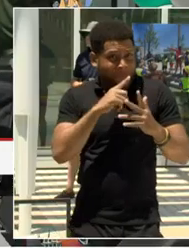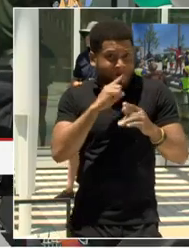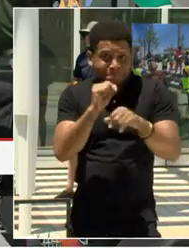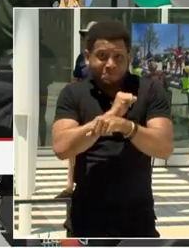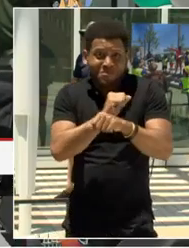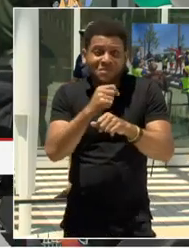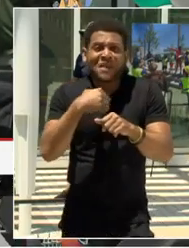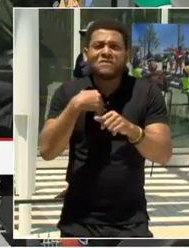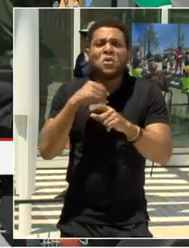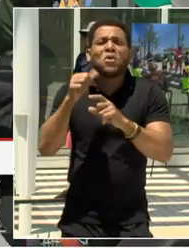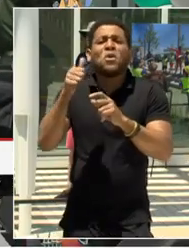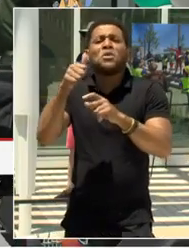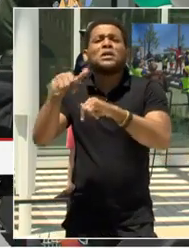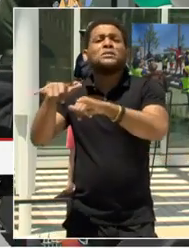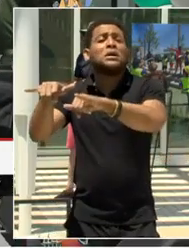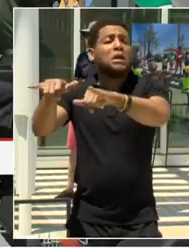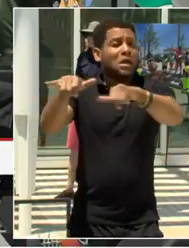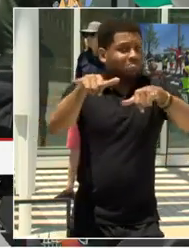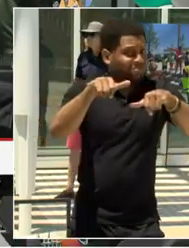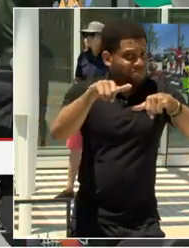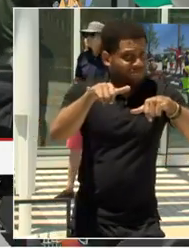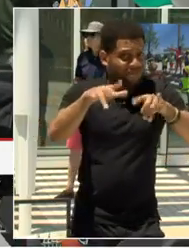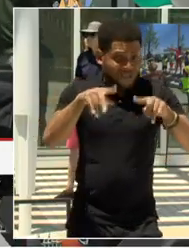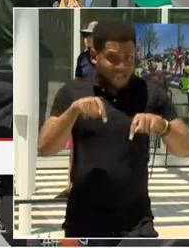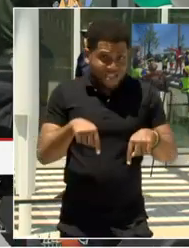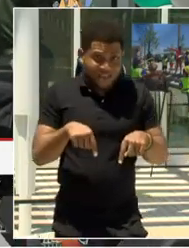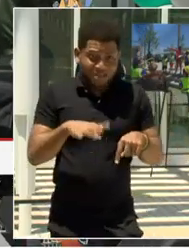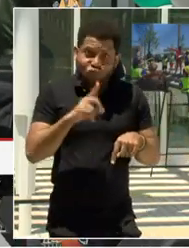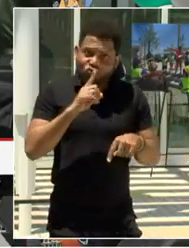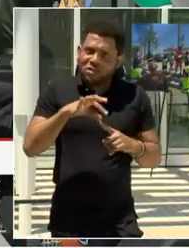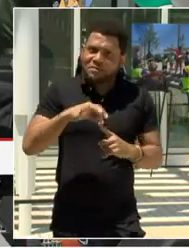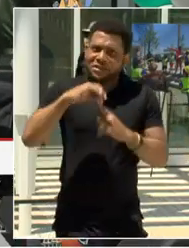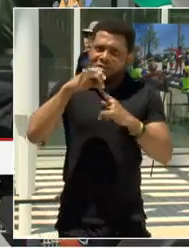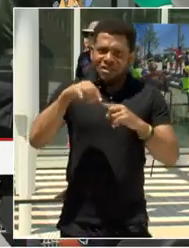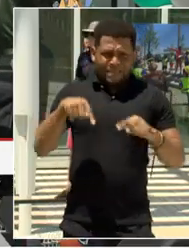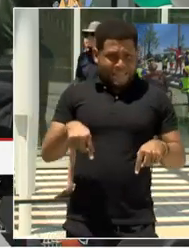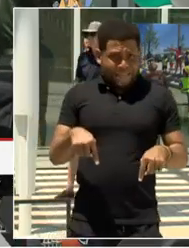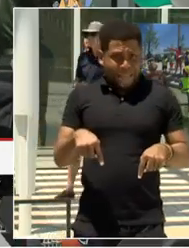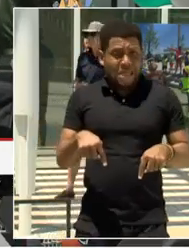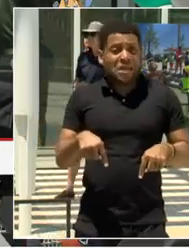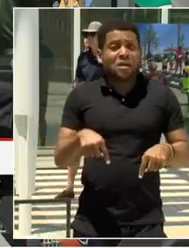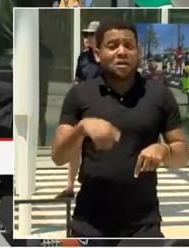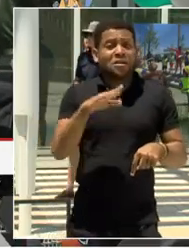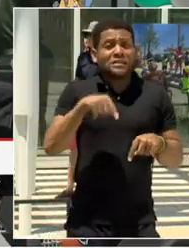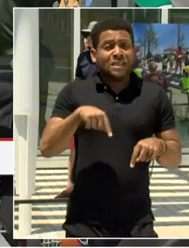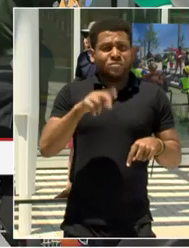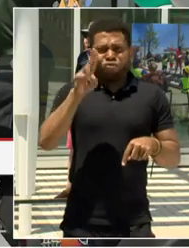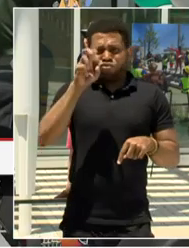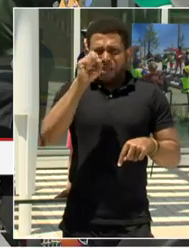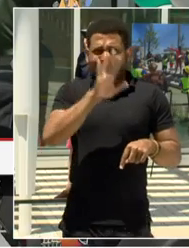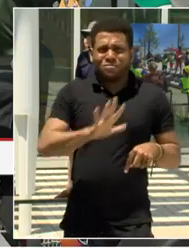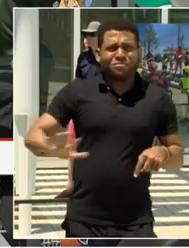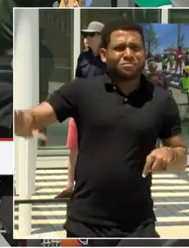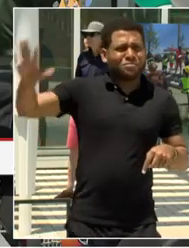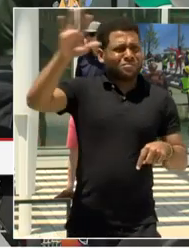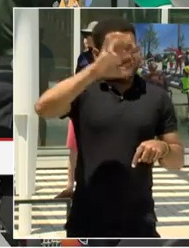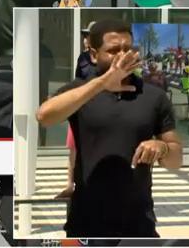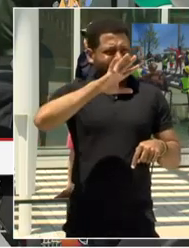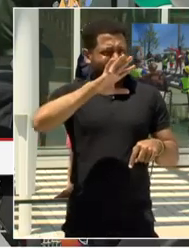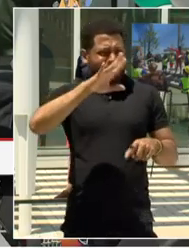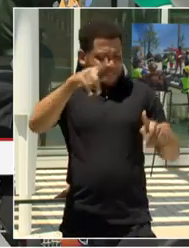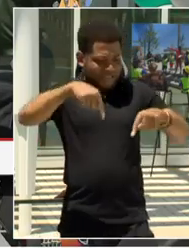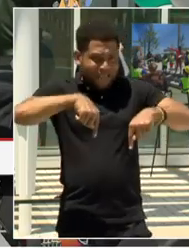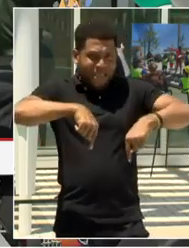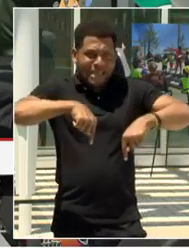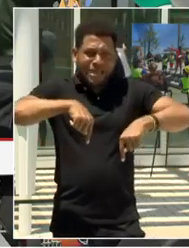probably can search around the nation and you won't find anything as special as this with the history. And this is just really a credit to all